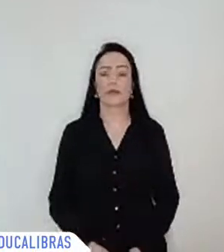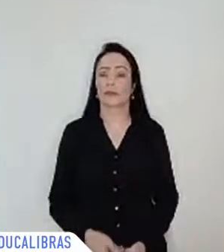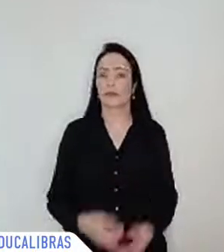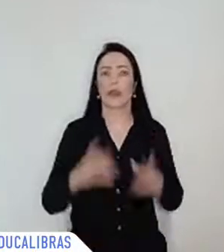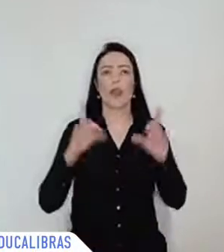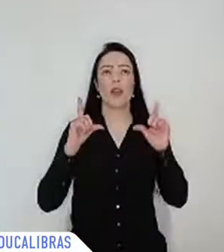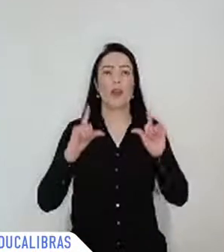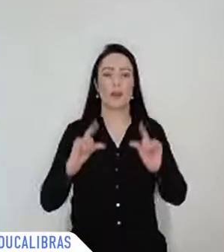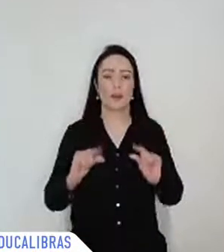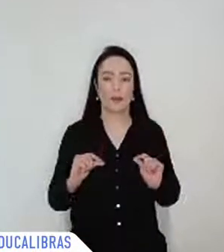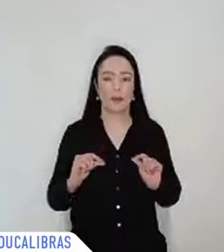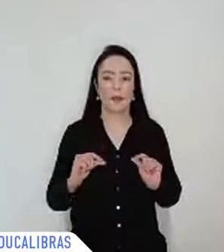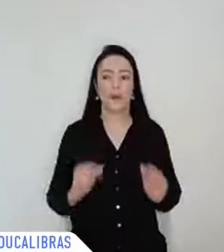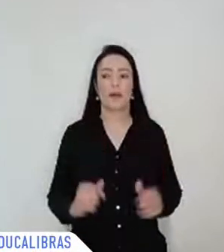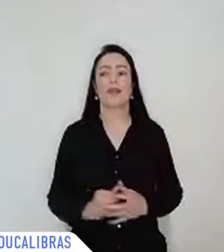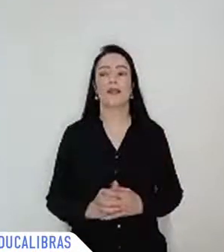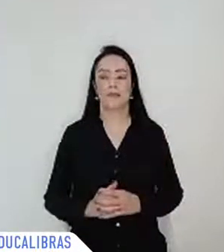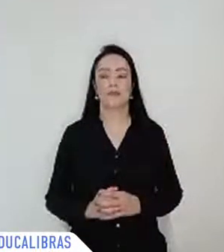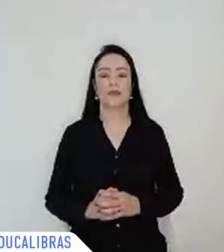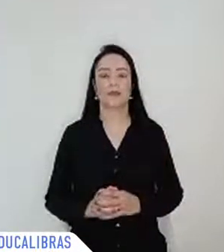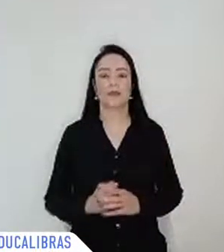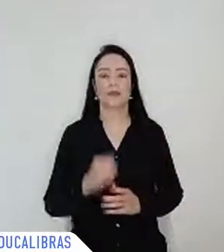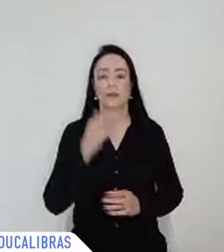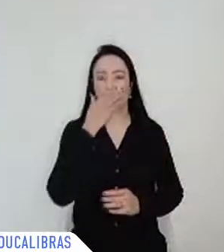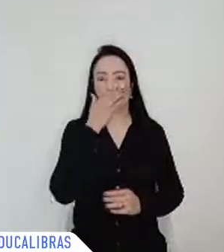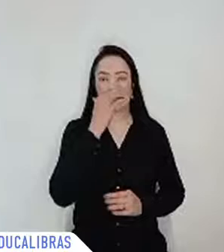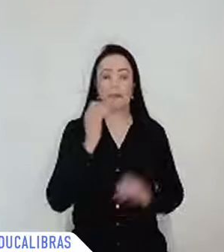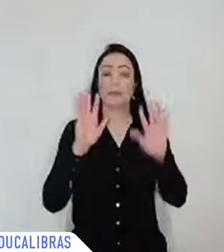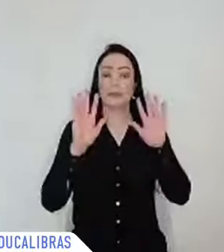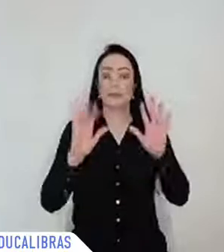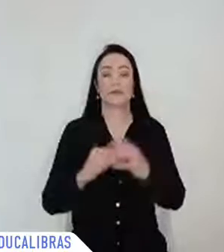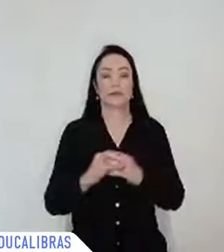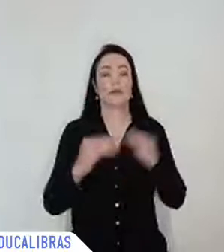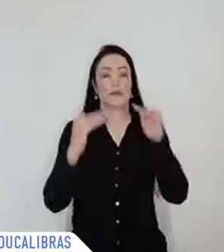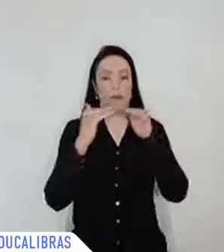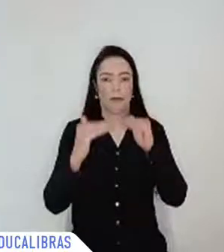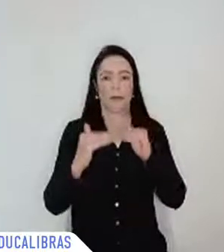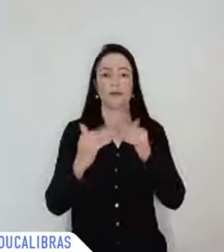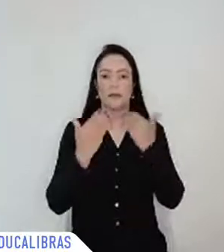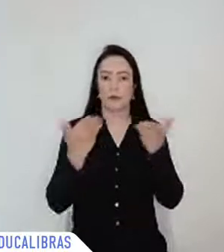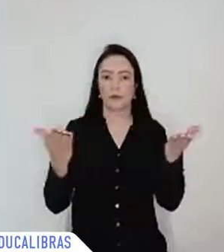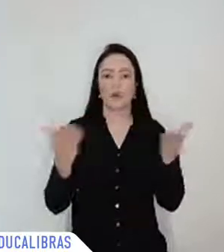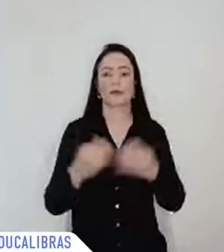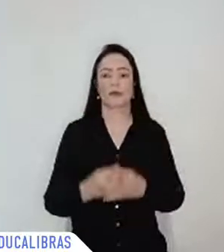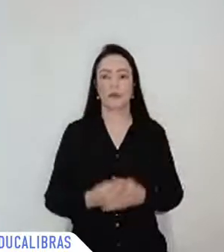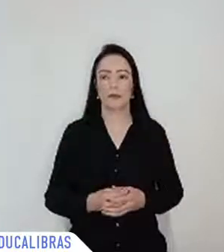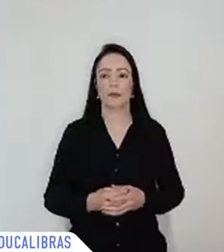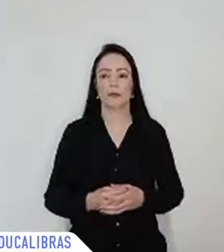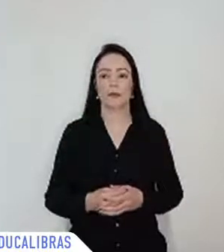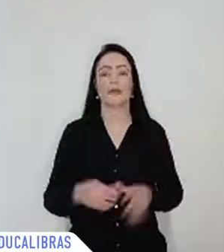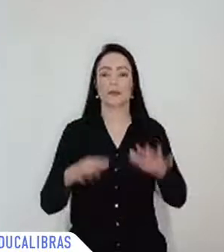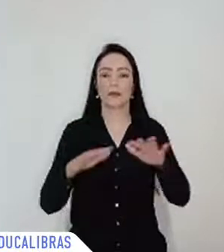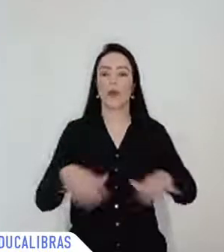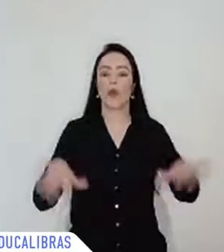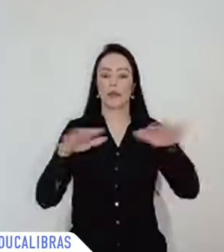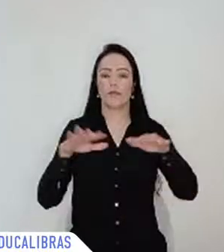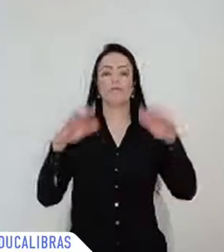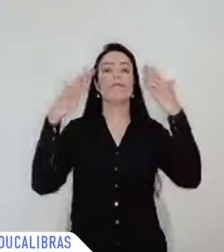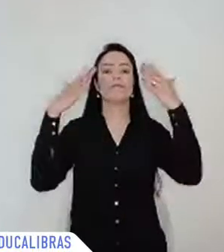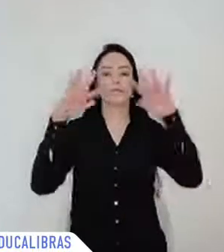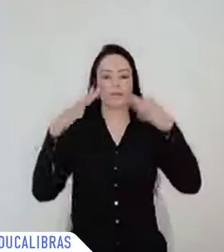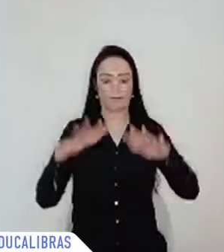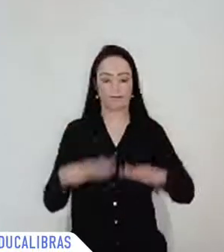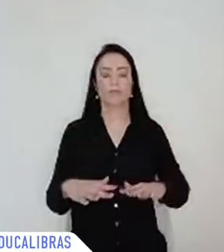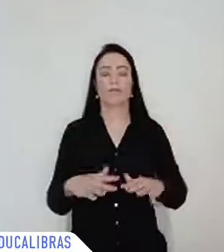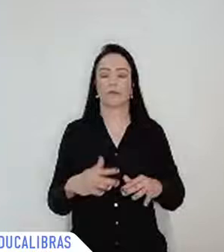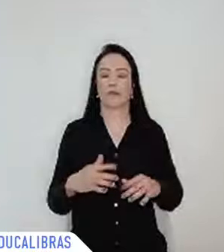by intelligence, in-depth discussions is essential for the country. I agree with everything I